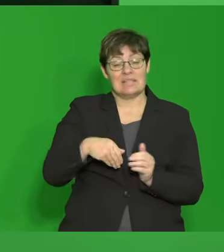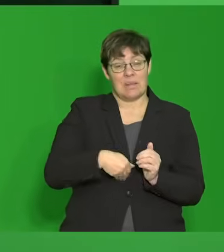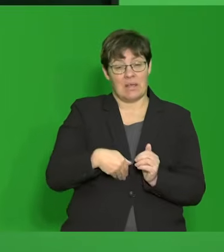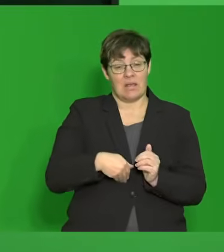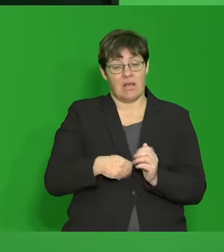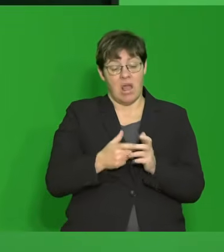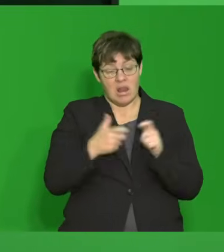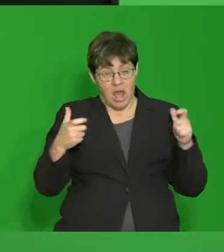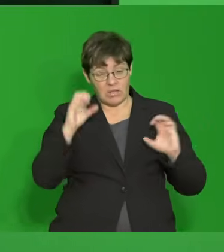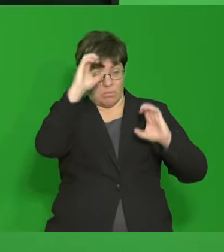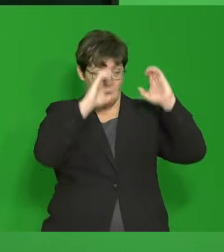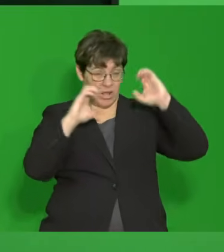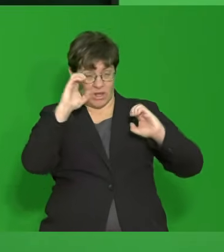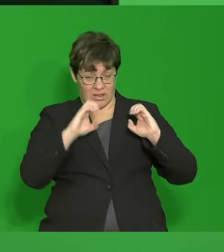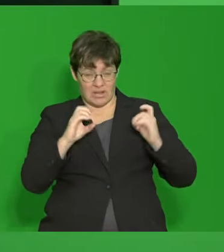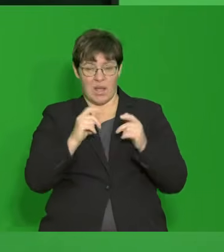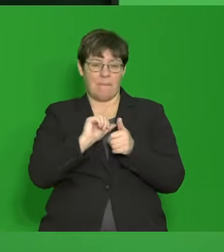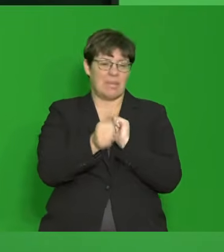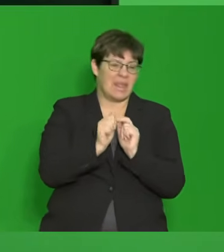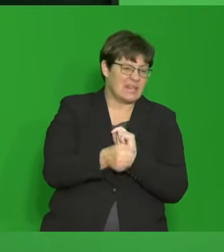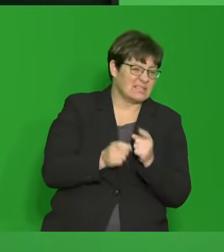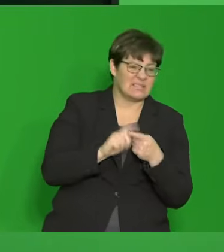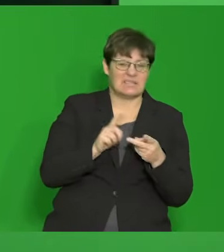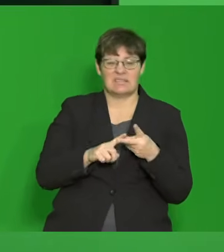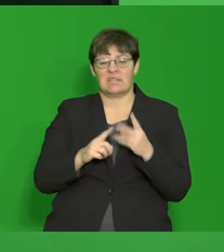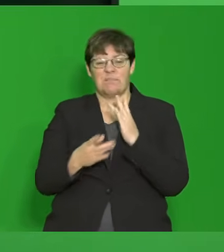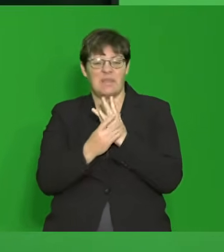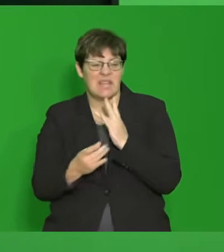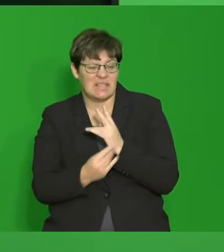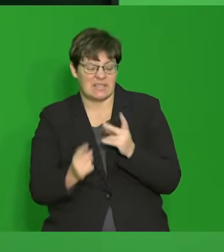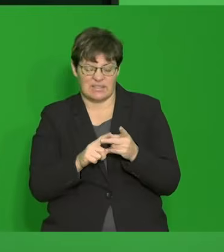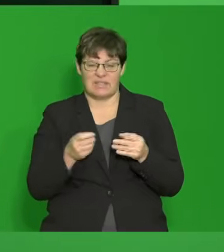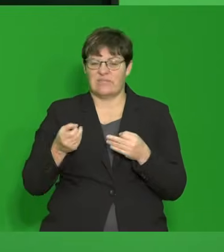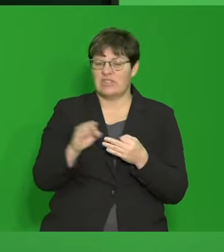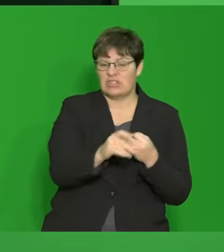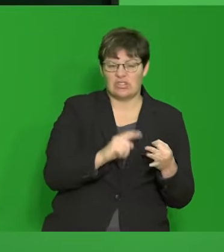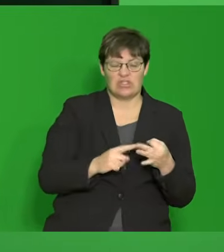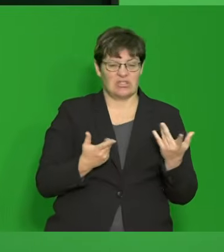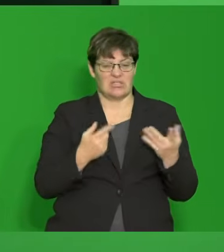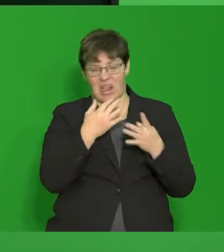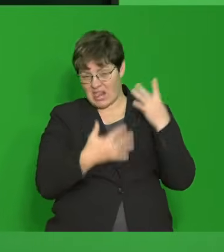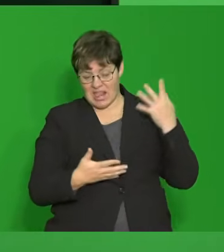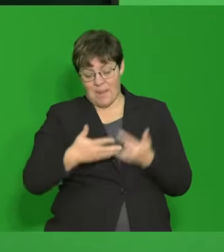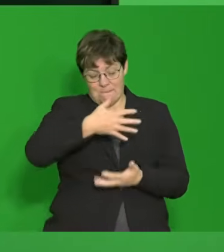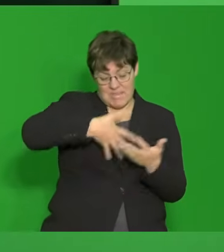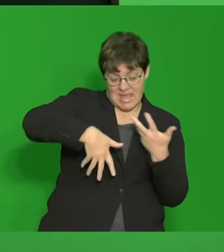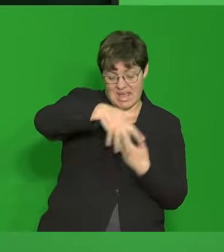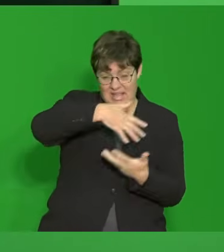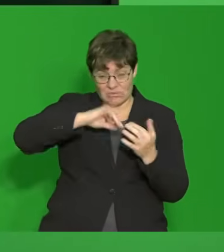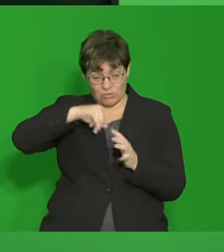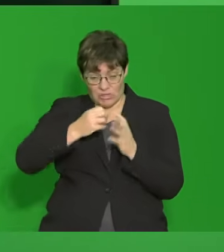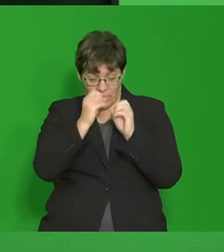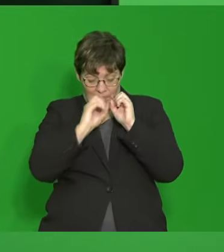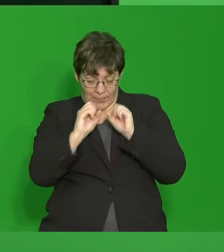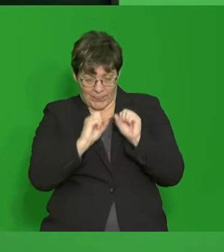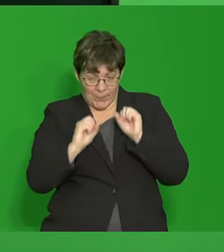the large protein molecules, so your beans, your meat, your fish, your steak, are mixed with the digestive juices